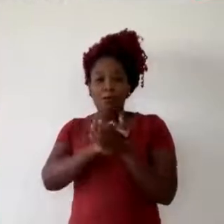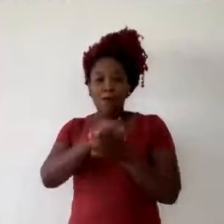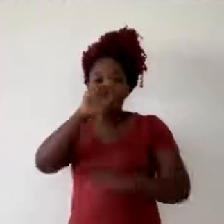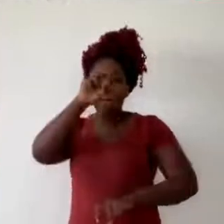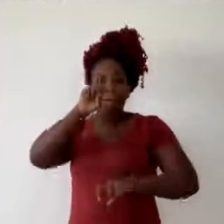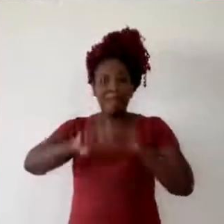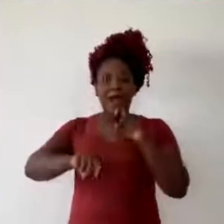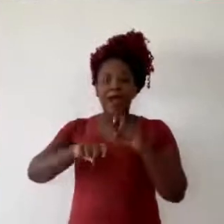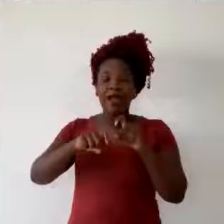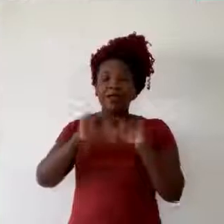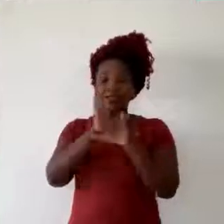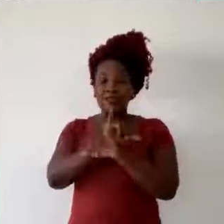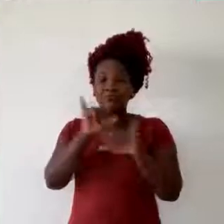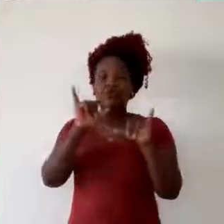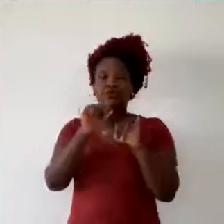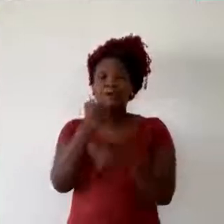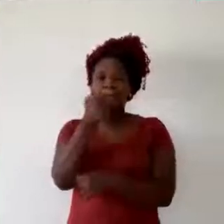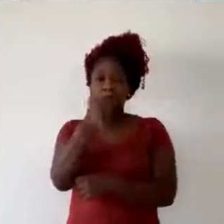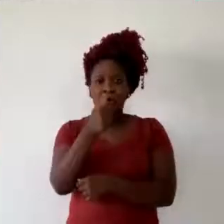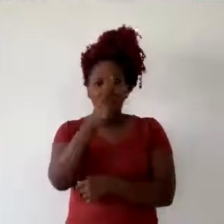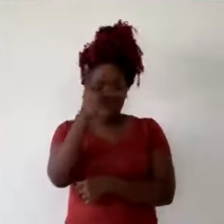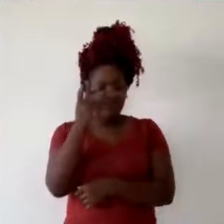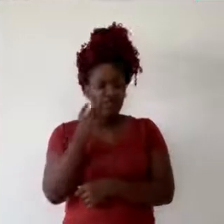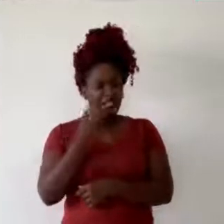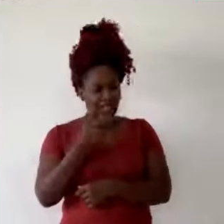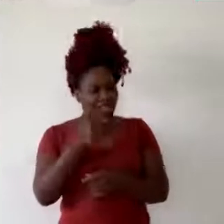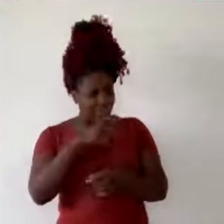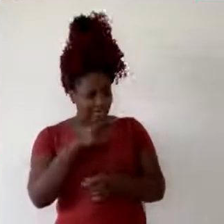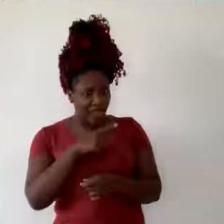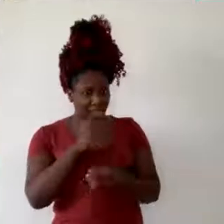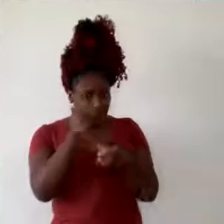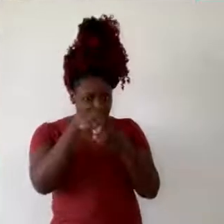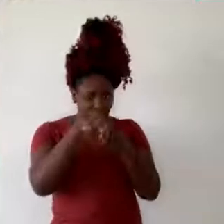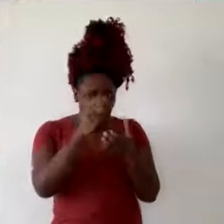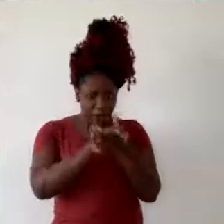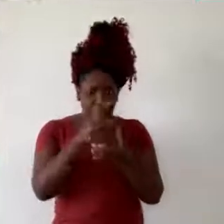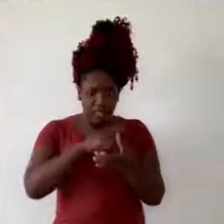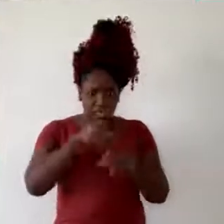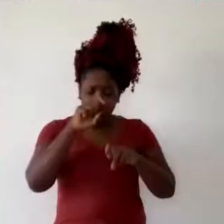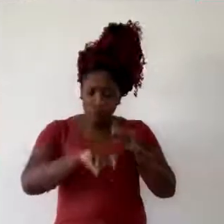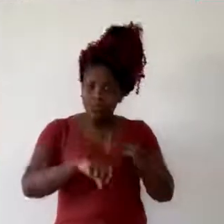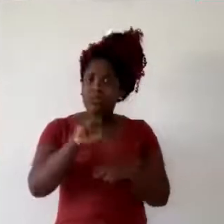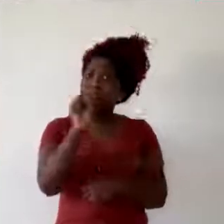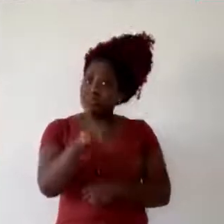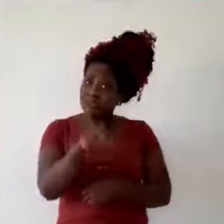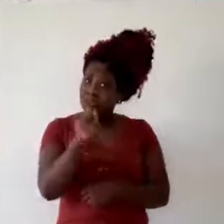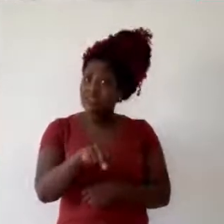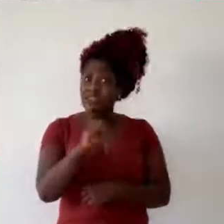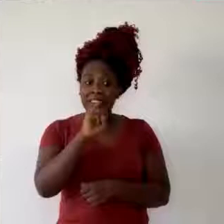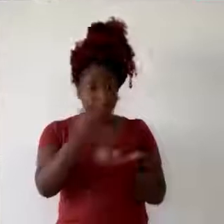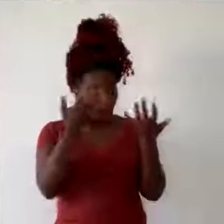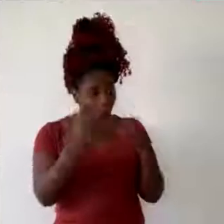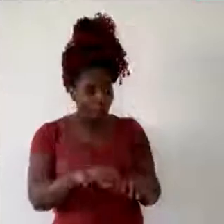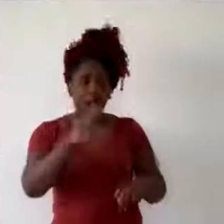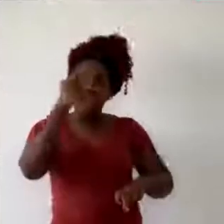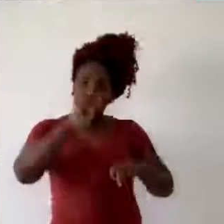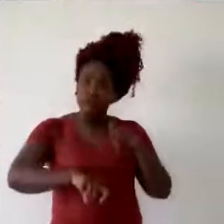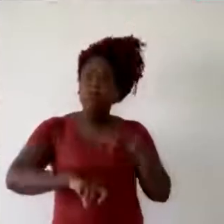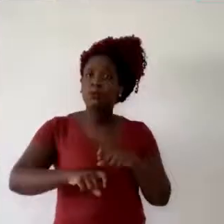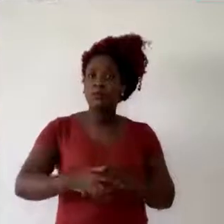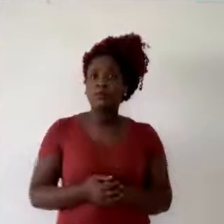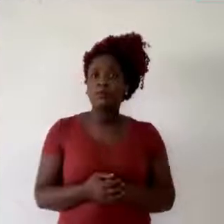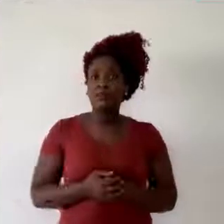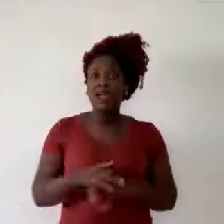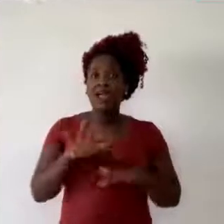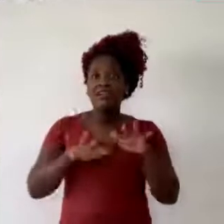marital rape is something that we don't address very often. If you don't want it, it's rape. So this